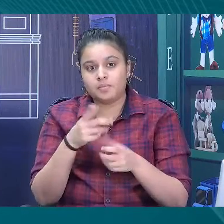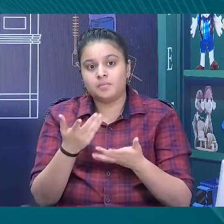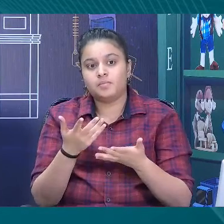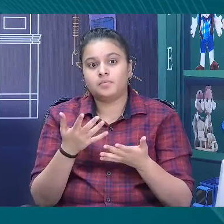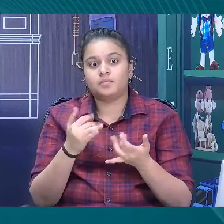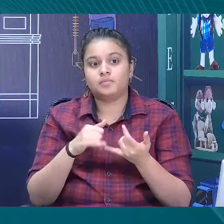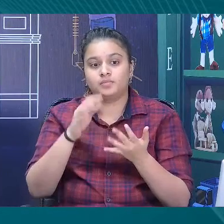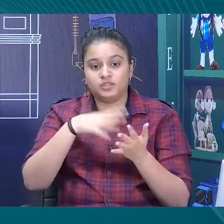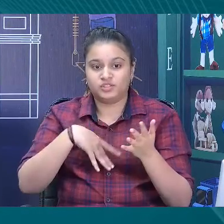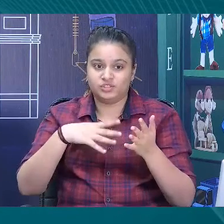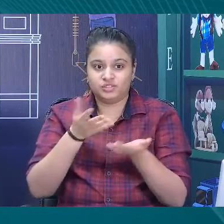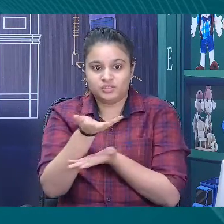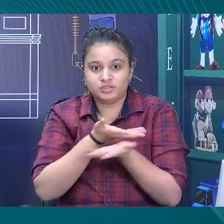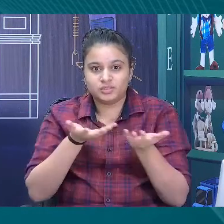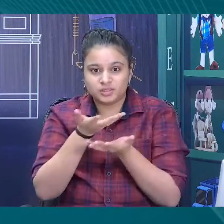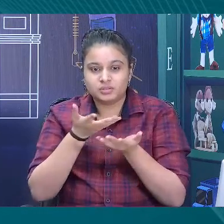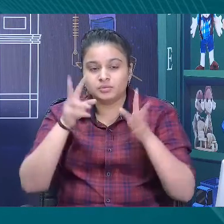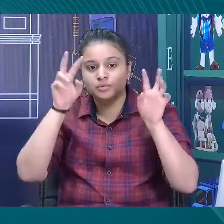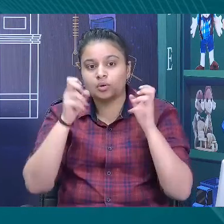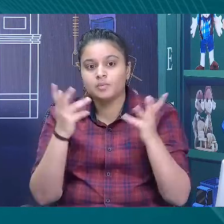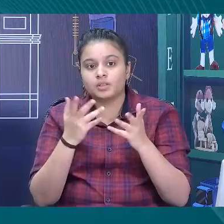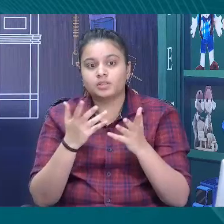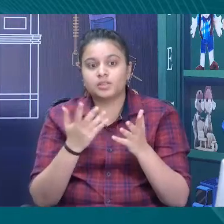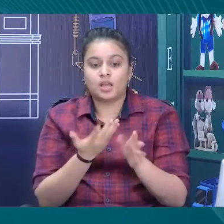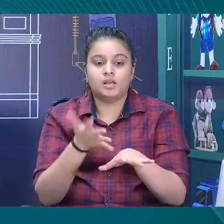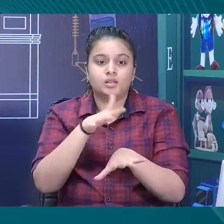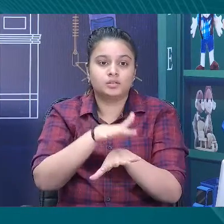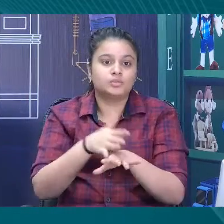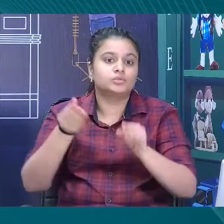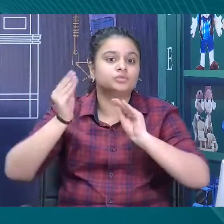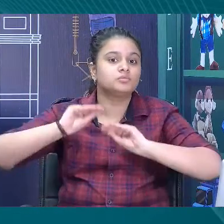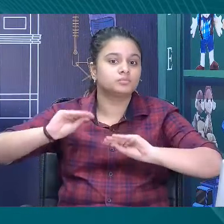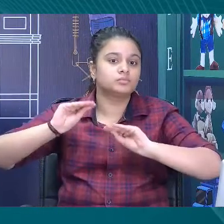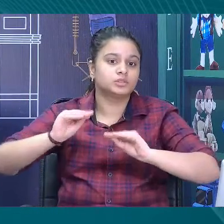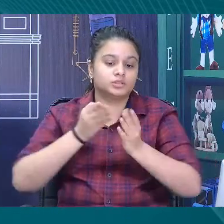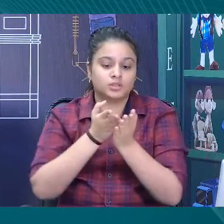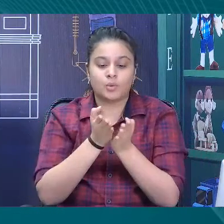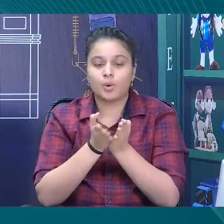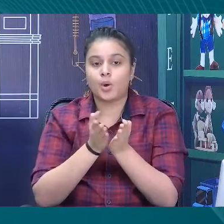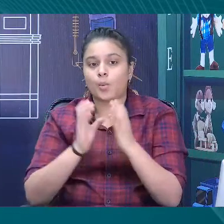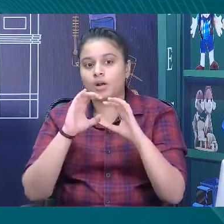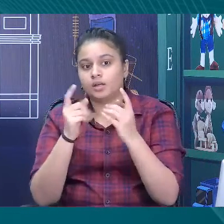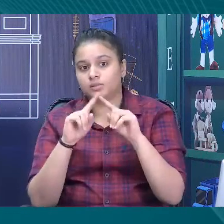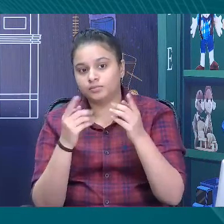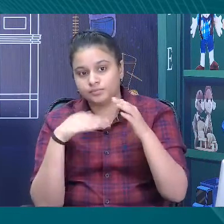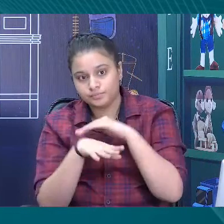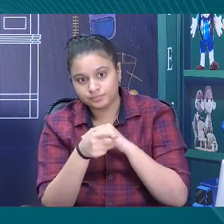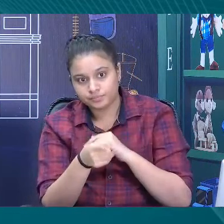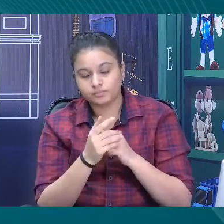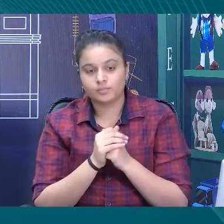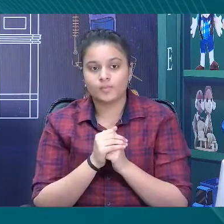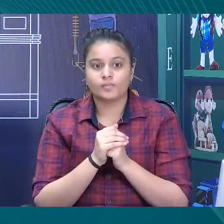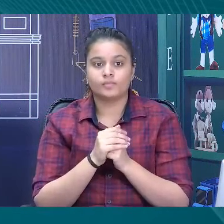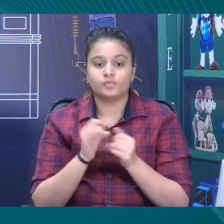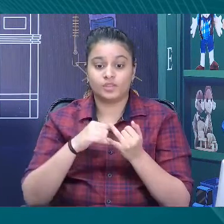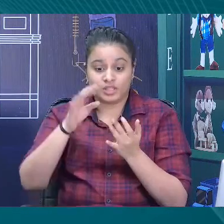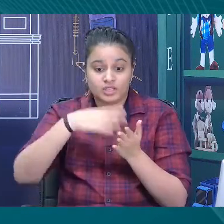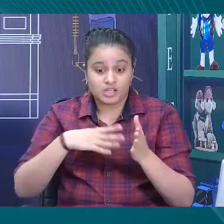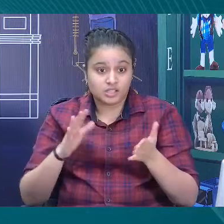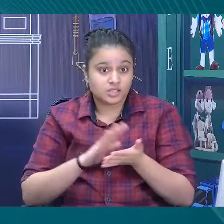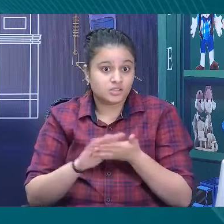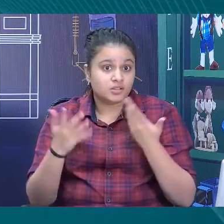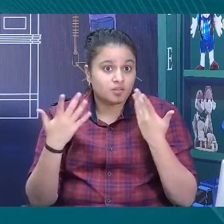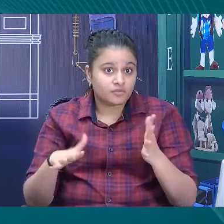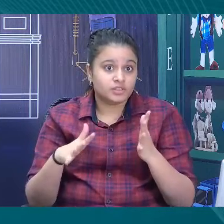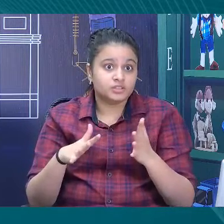a discussion on inclusive teaching strategies in the classroom. Before we wind up, here is an important update for